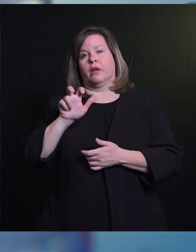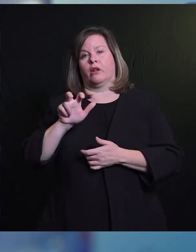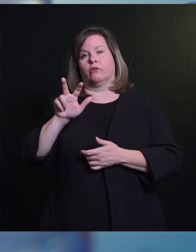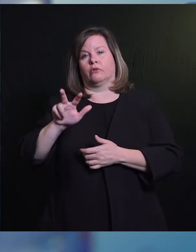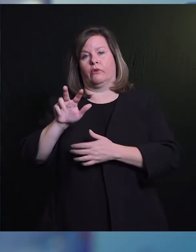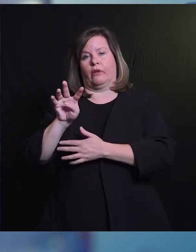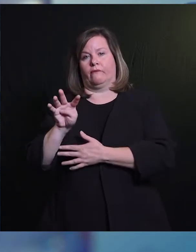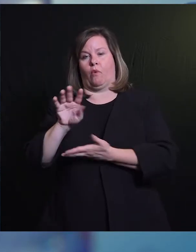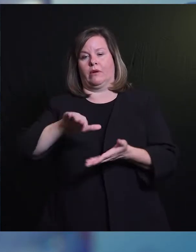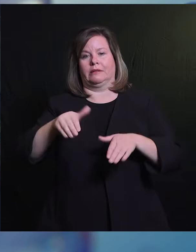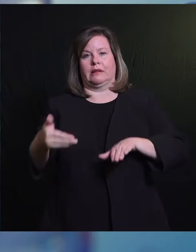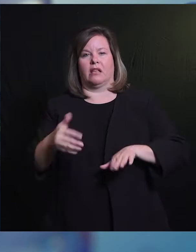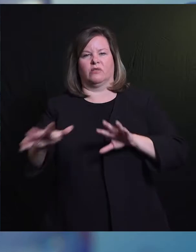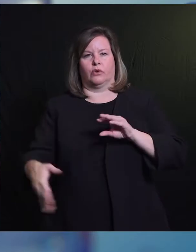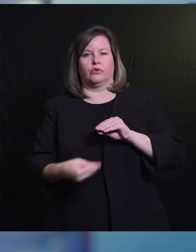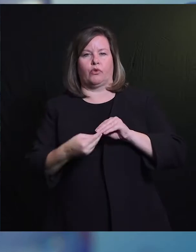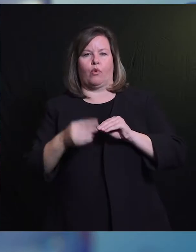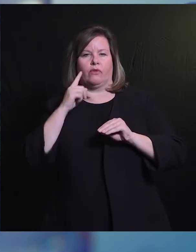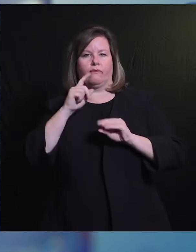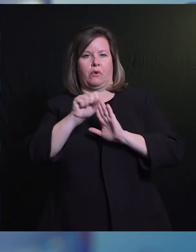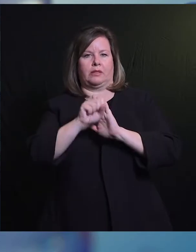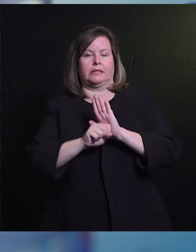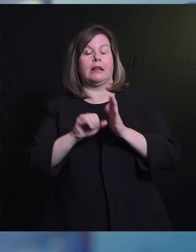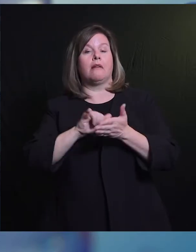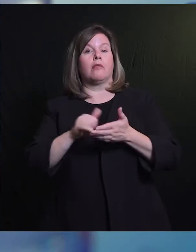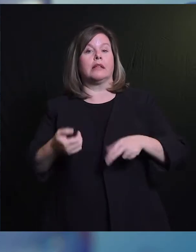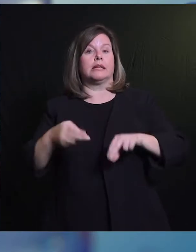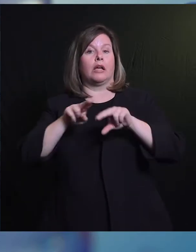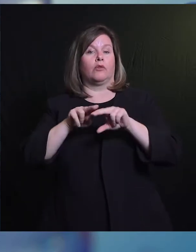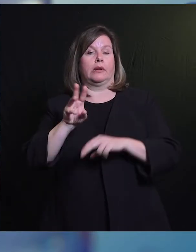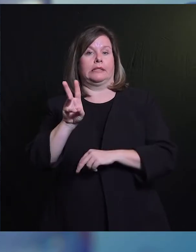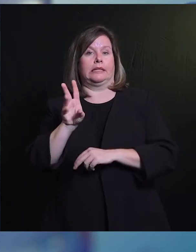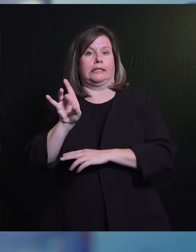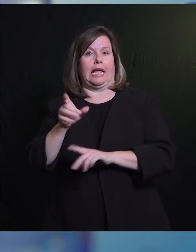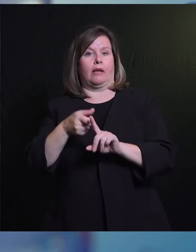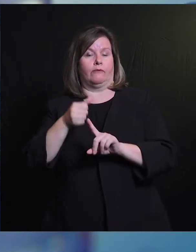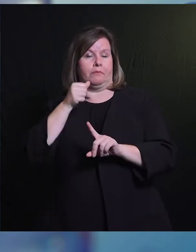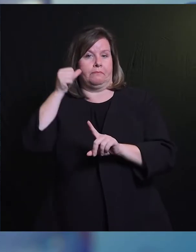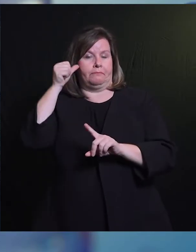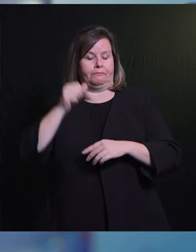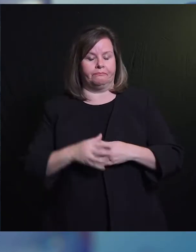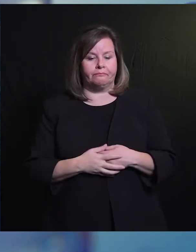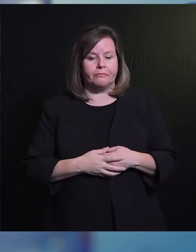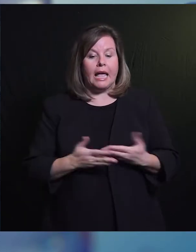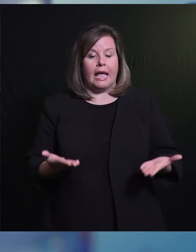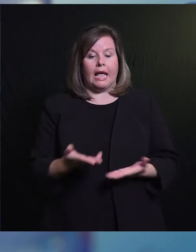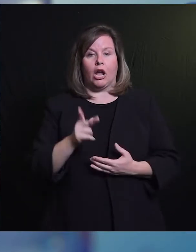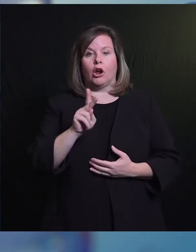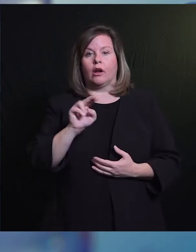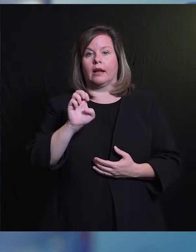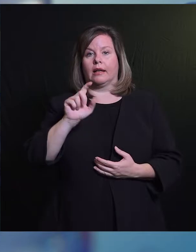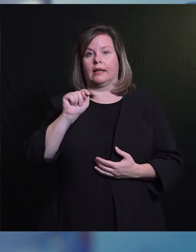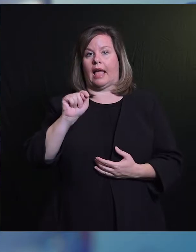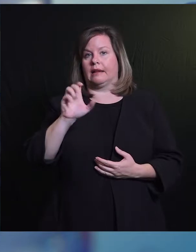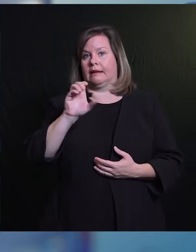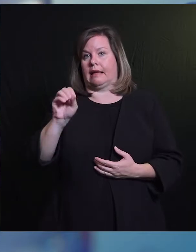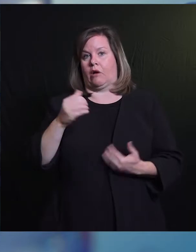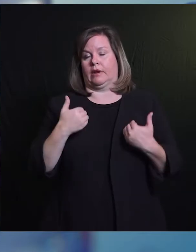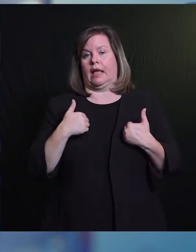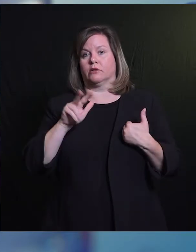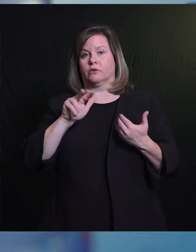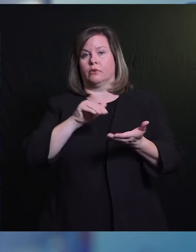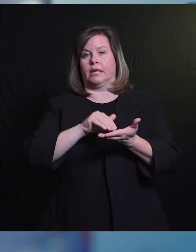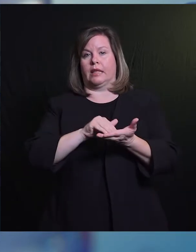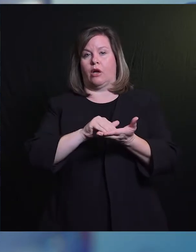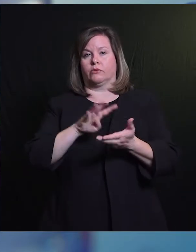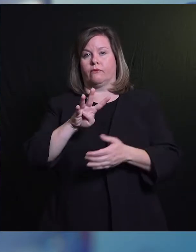deaths in total statewide, an increase of 68 over the previous day's number. Here in Kent County, we're at